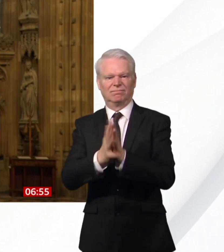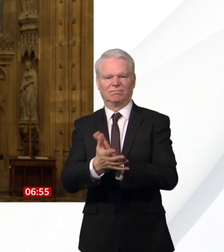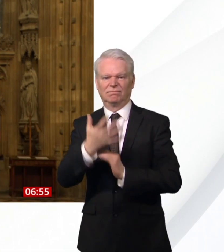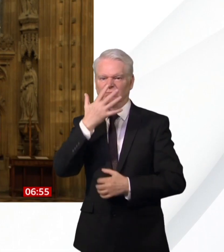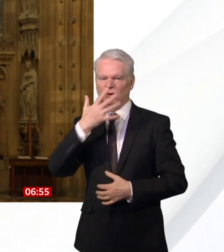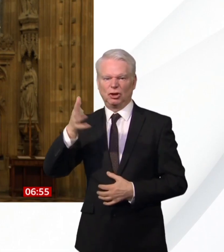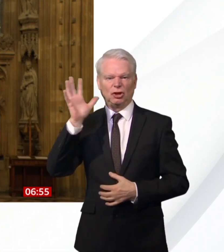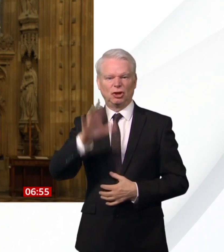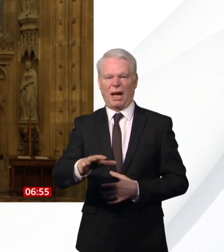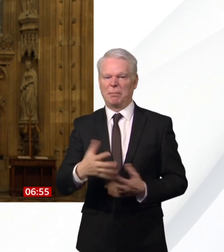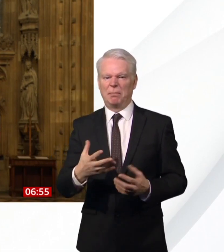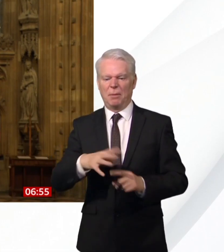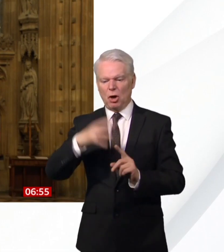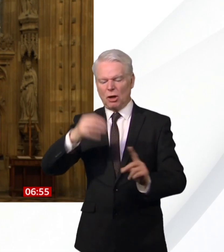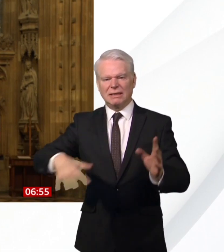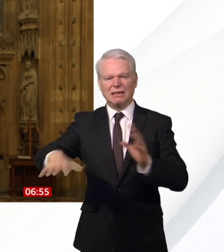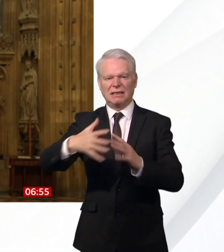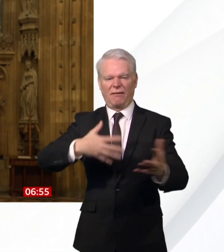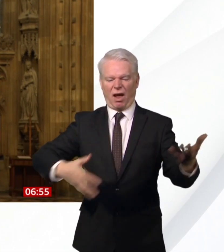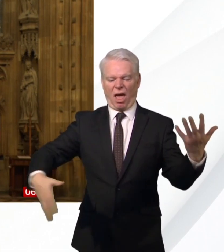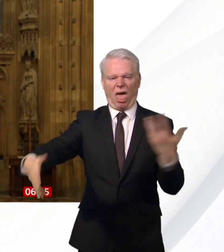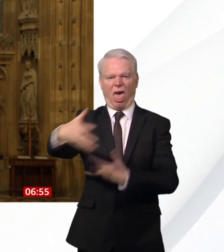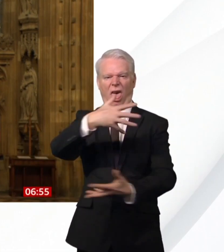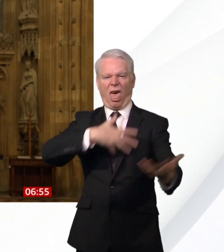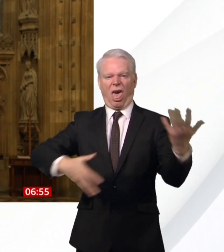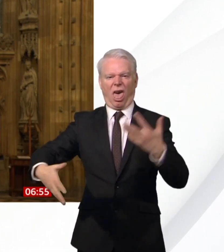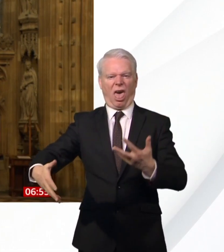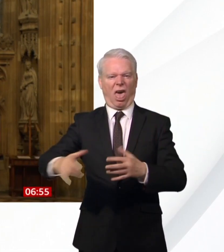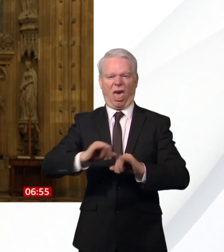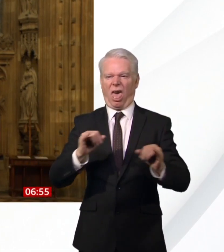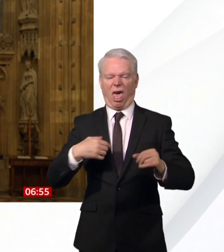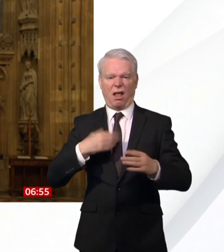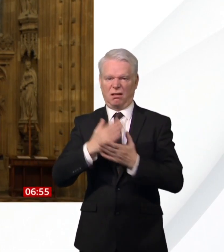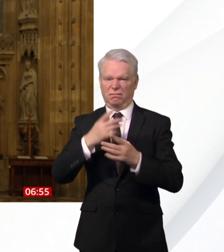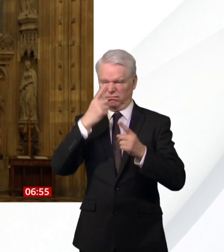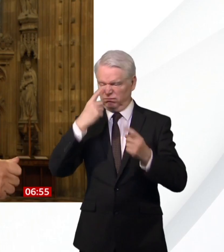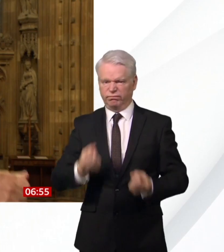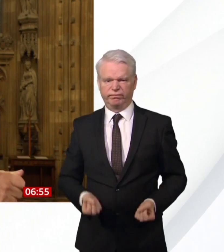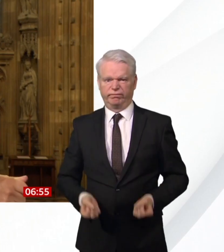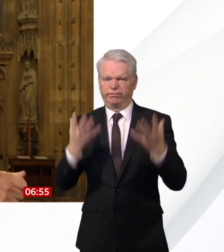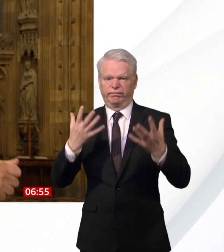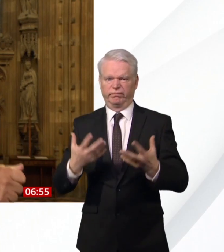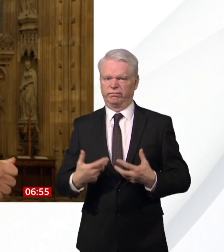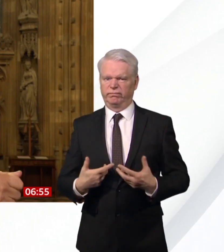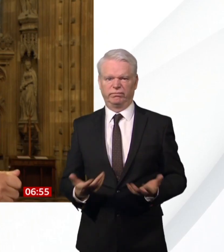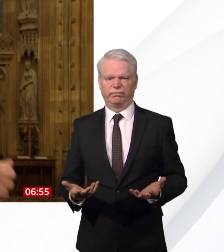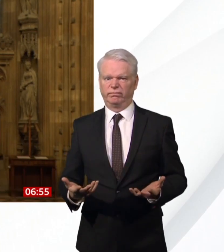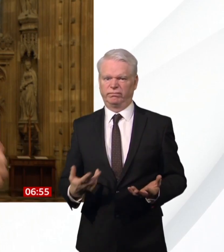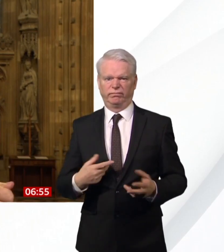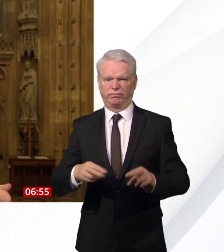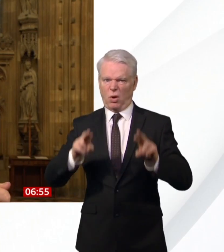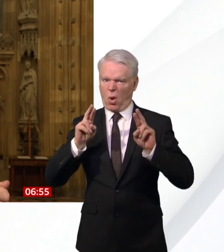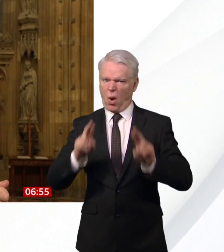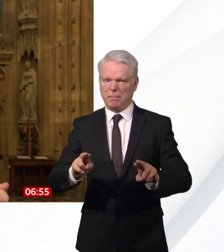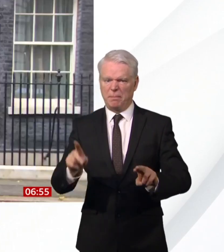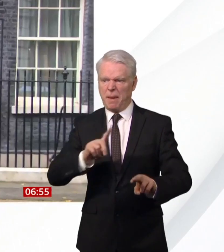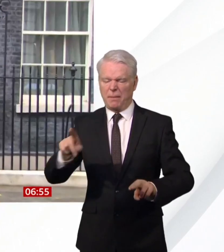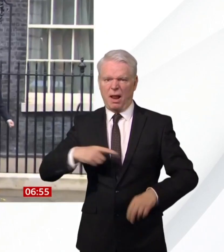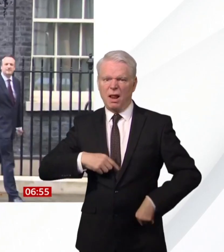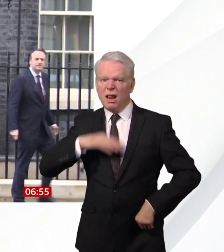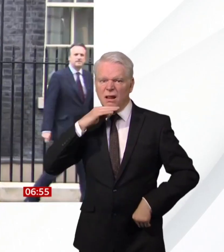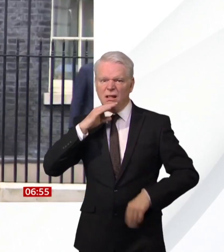livid. And, you know, I really shouldn't say this, but I hope all those people that put Liz Truss in number 10, I hope it was worth it.